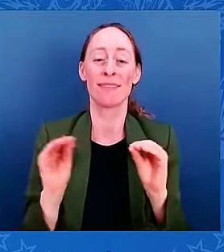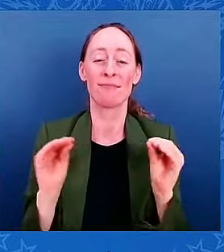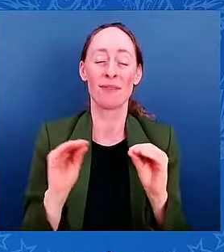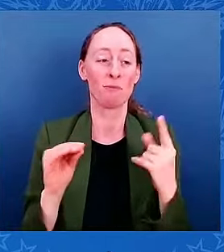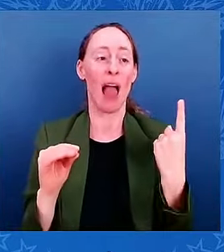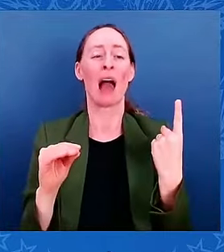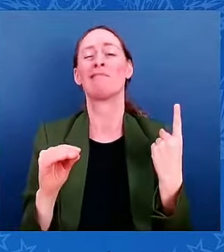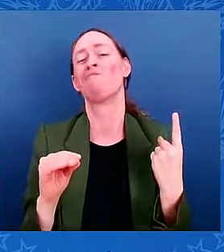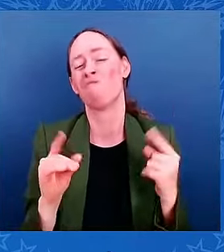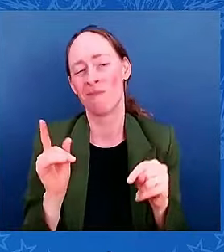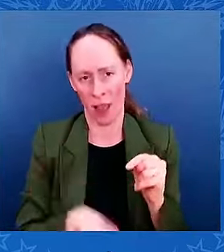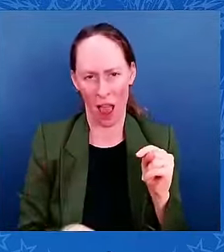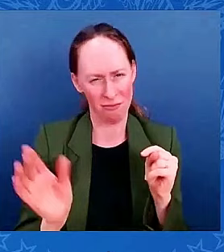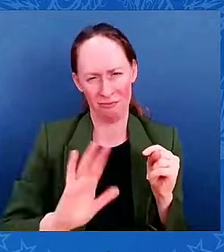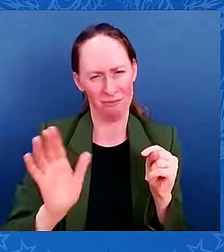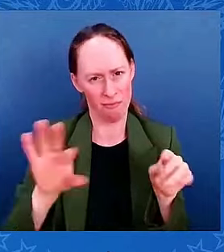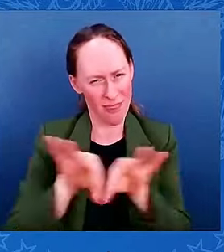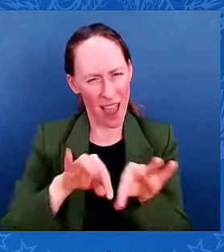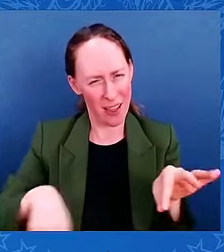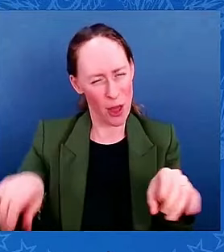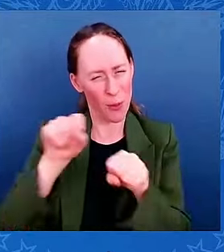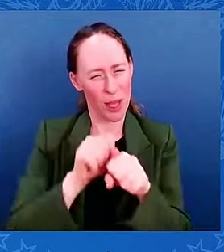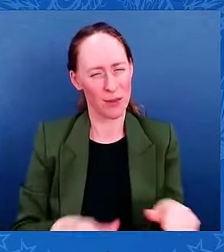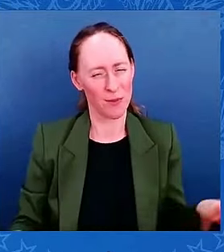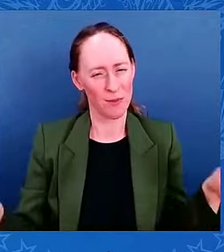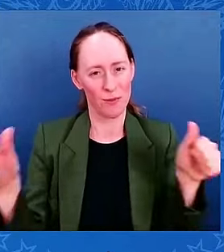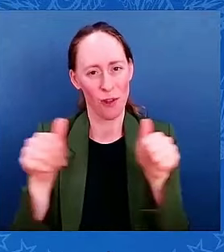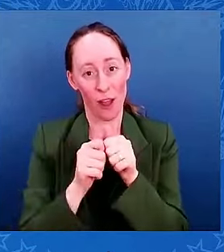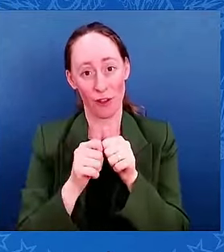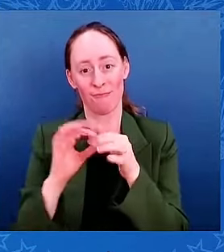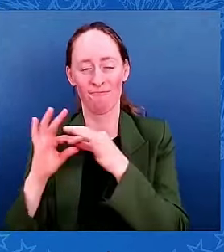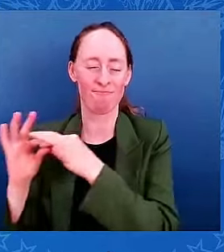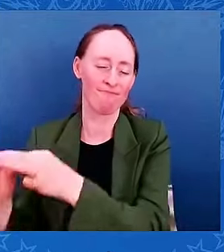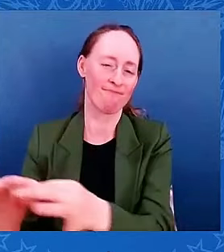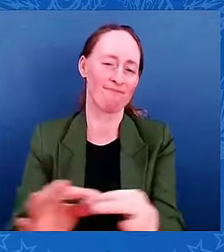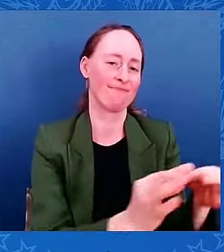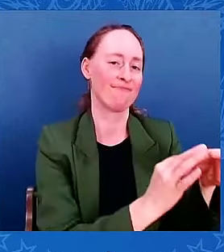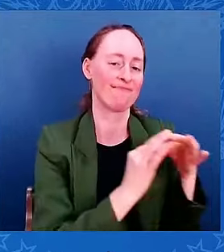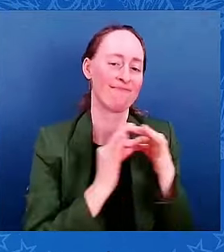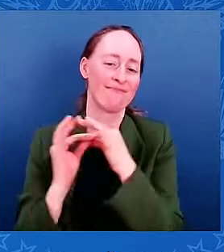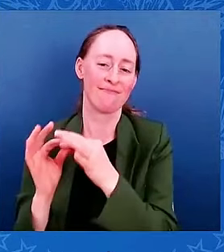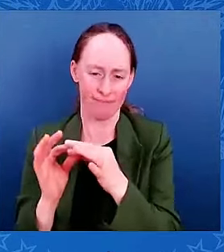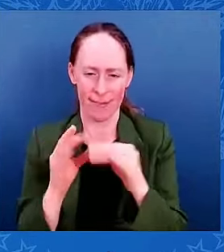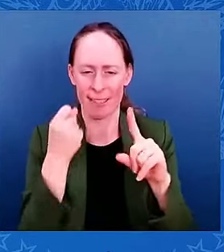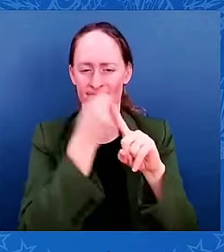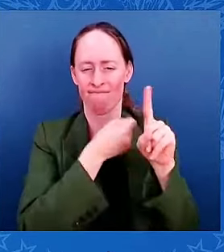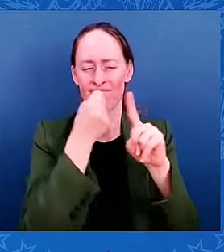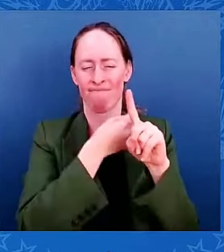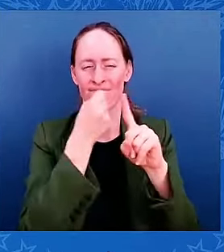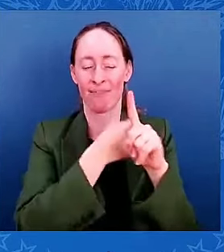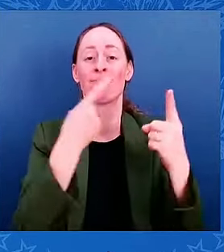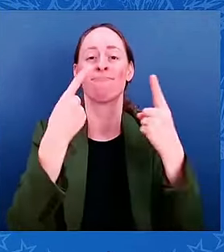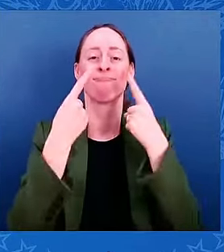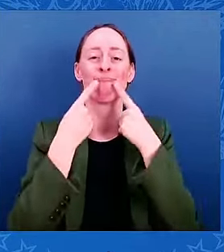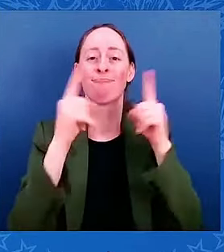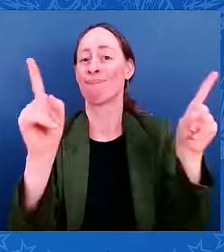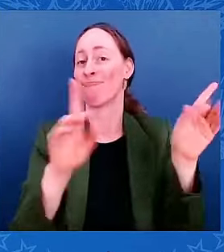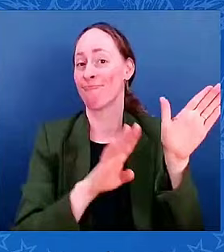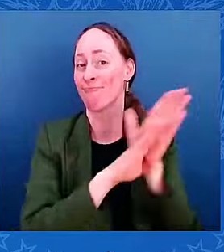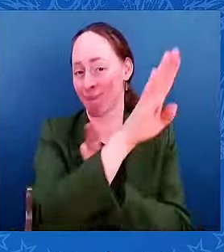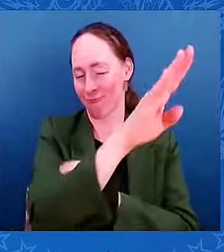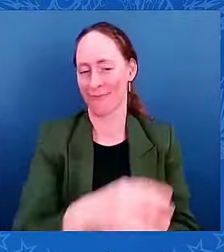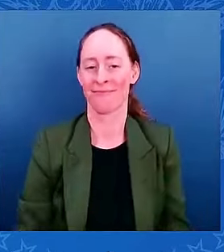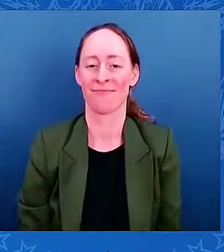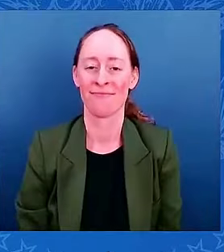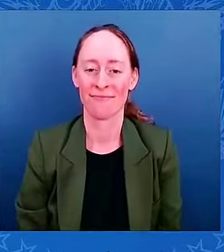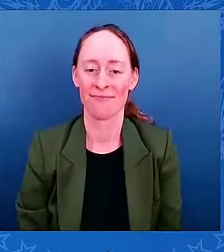together, when we fight, when we fight. I'm now going to go over and sign that good jobs executive order and keep it